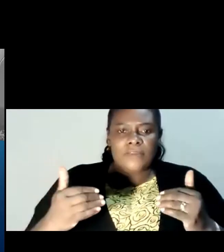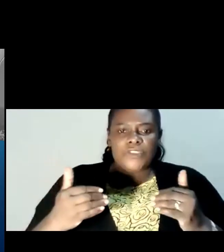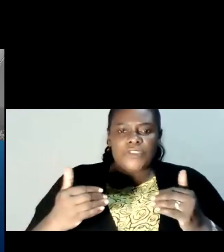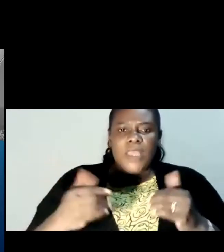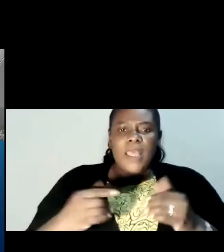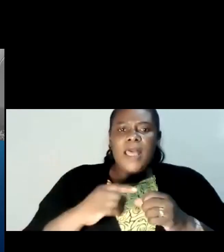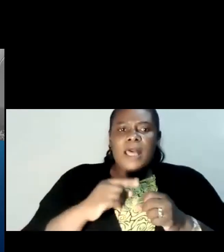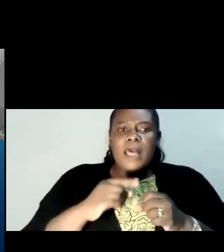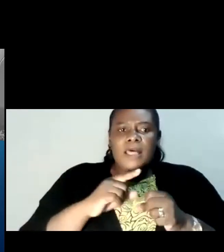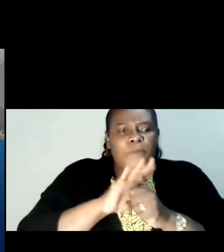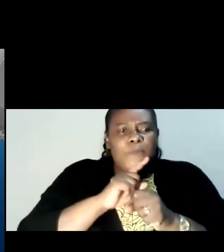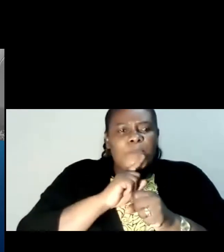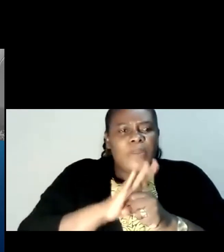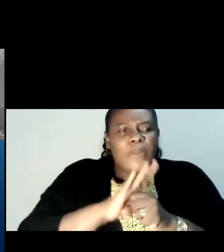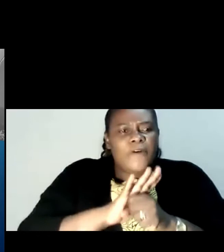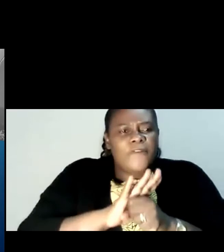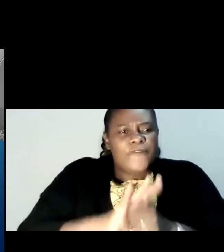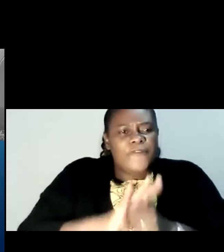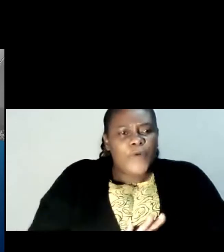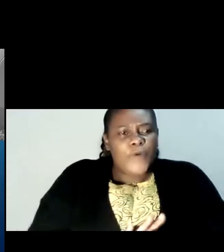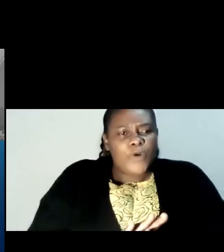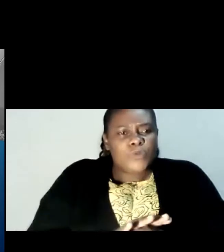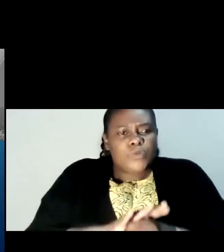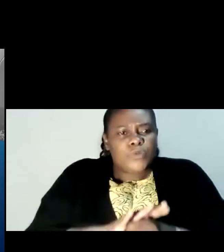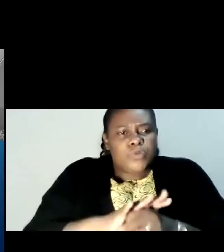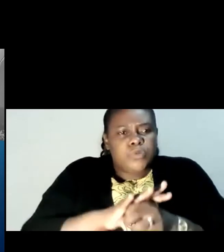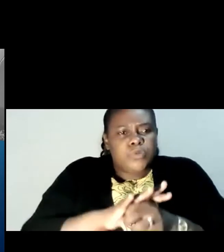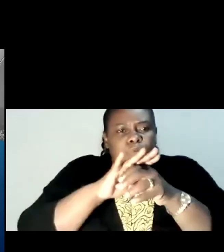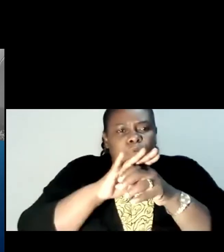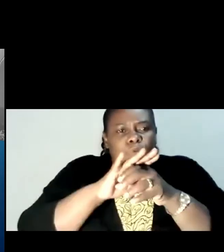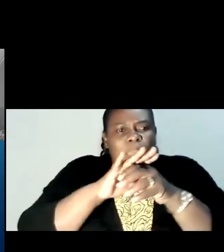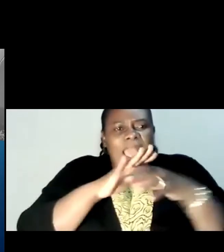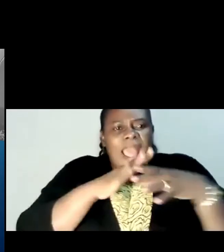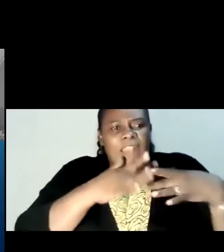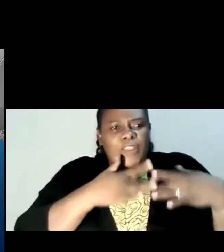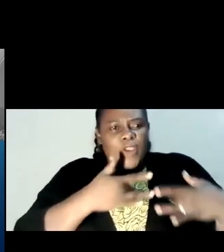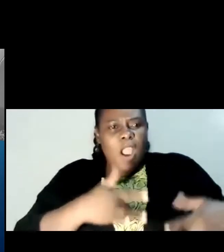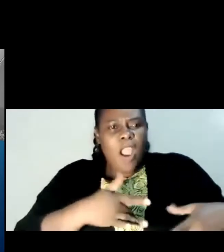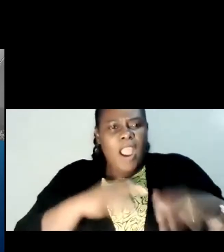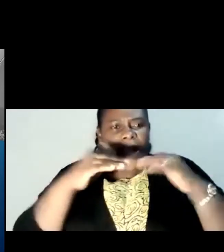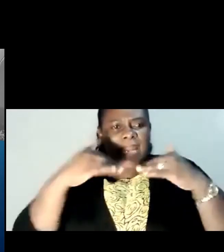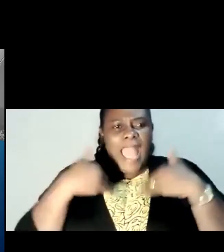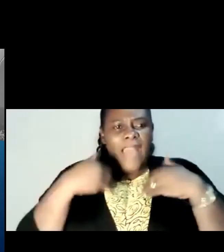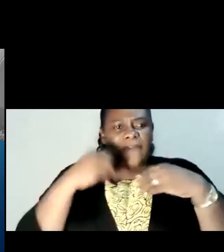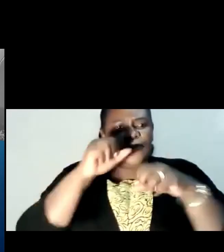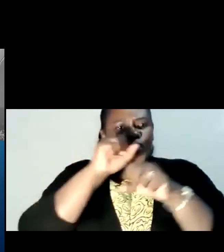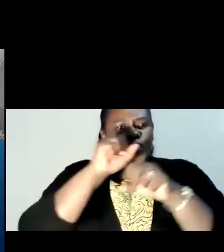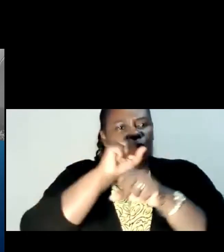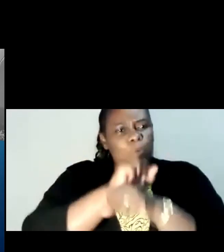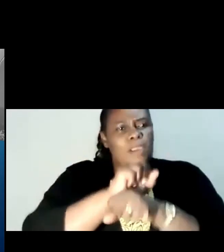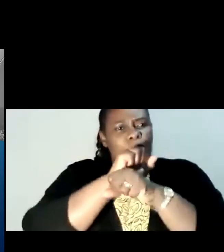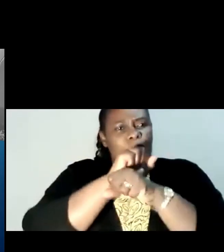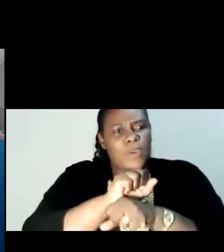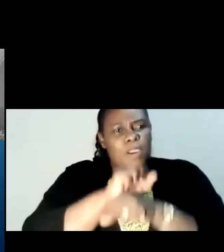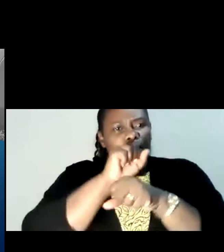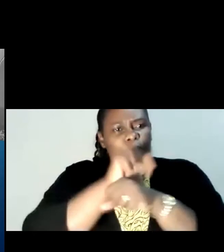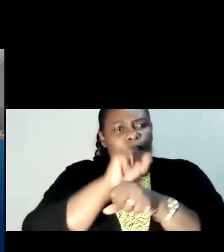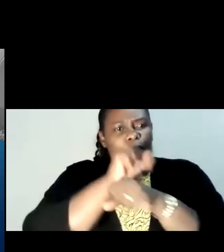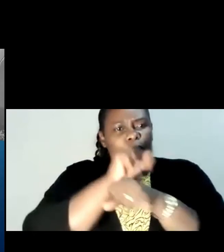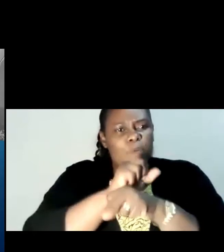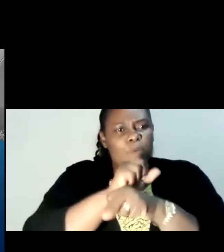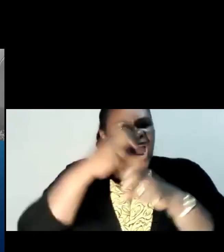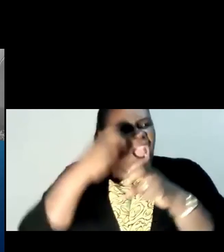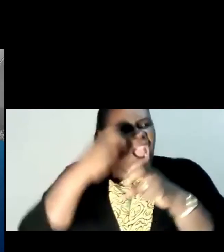is, the harder our heart has to pump to get blood out. So if the heart has to